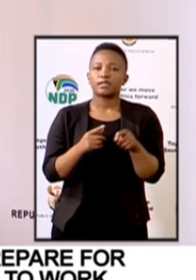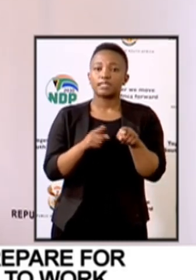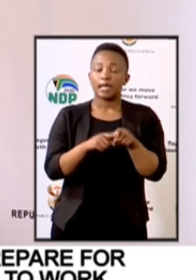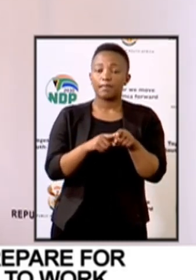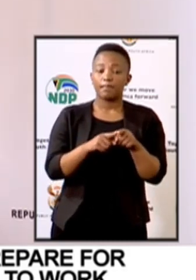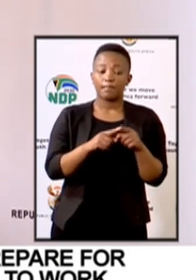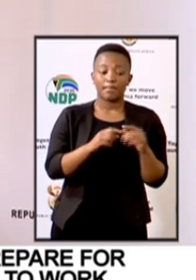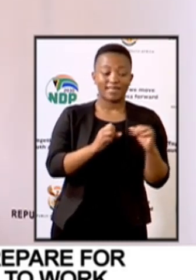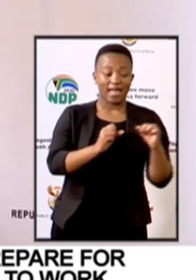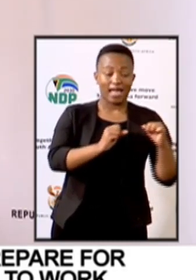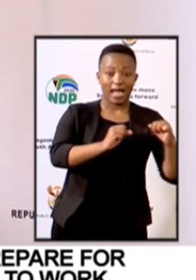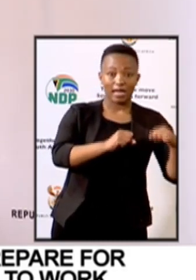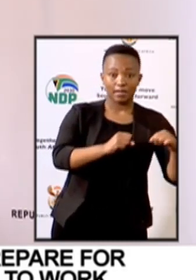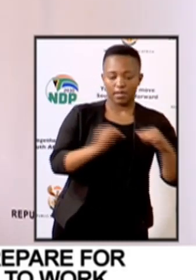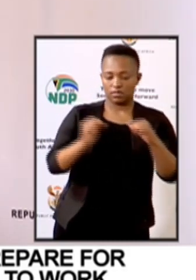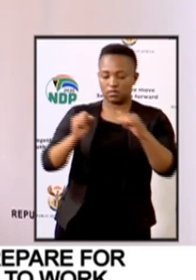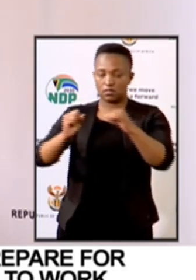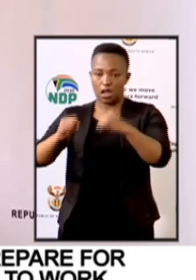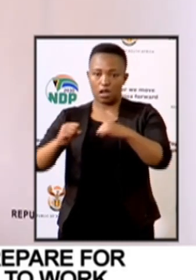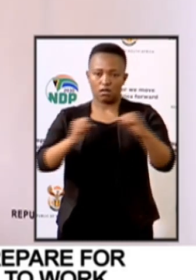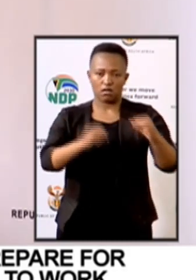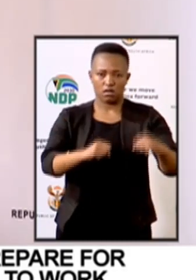agreements, applicable